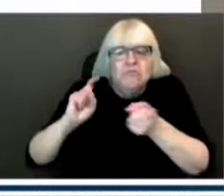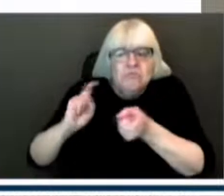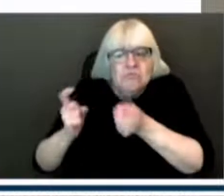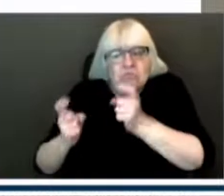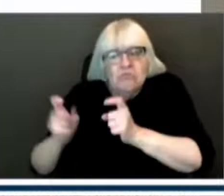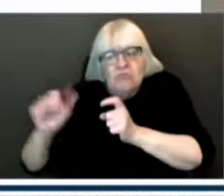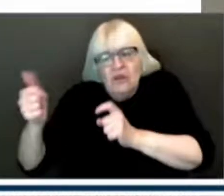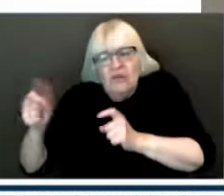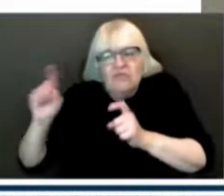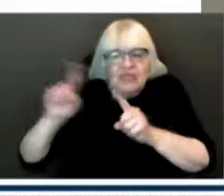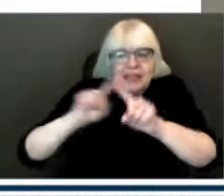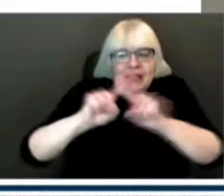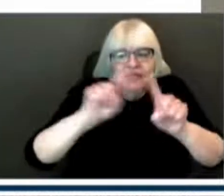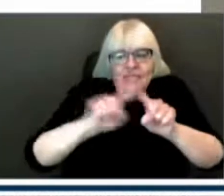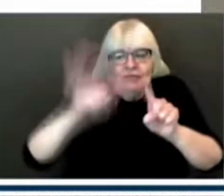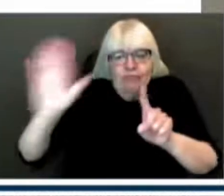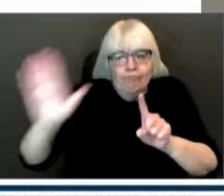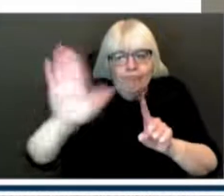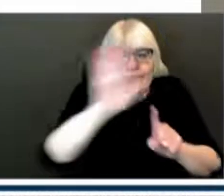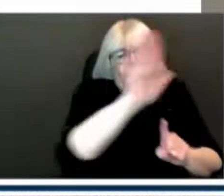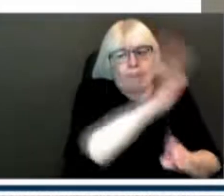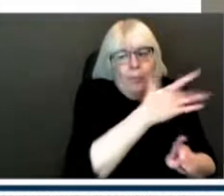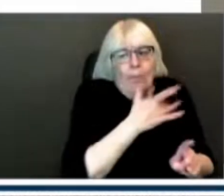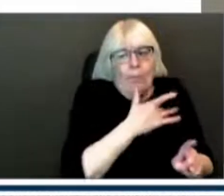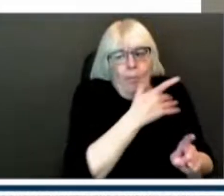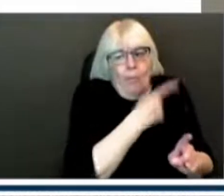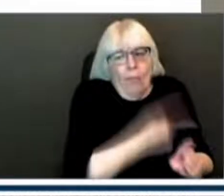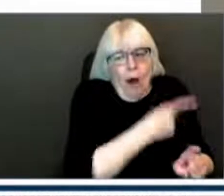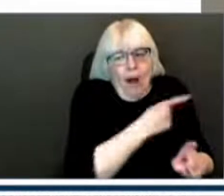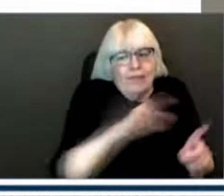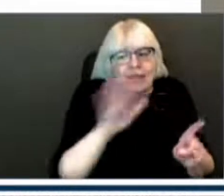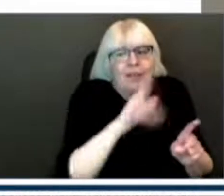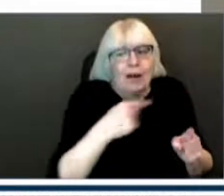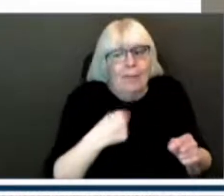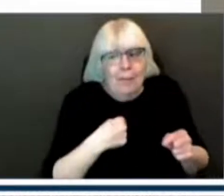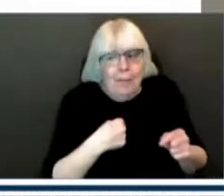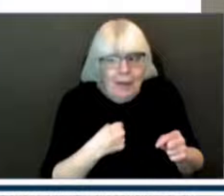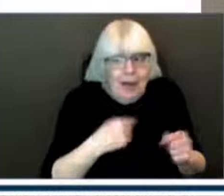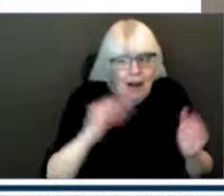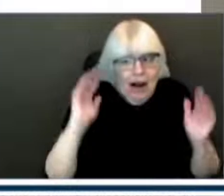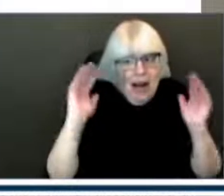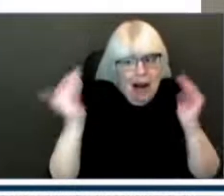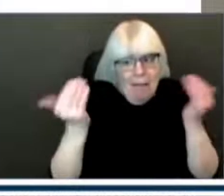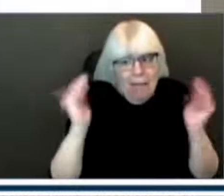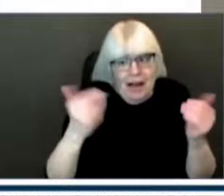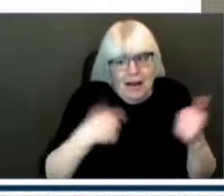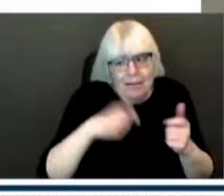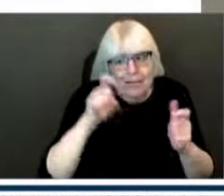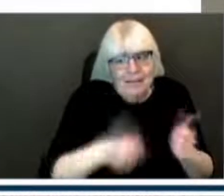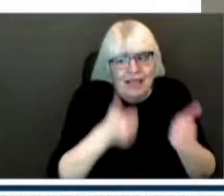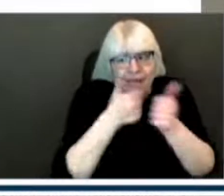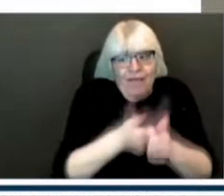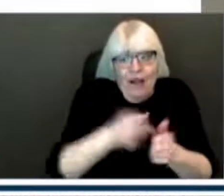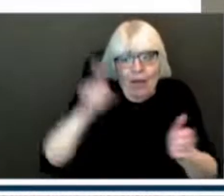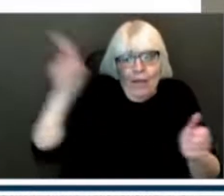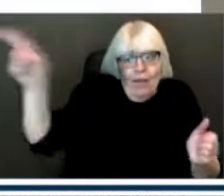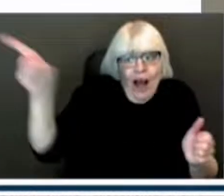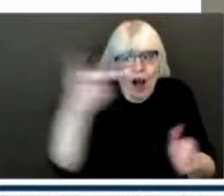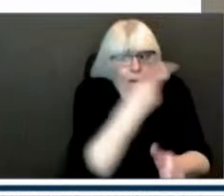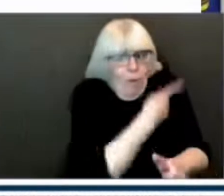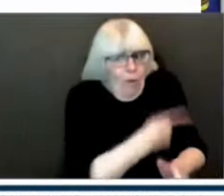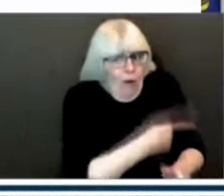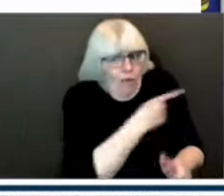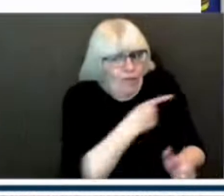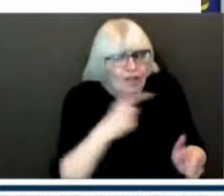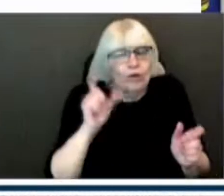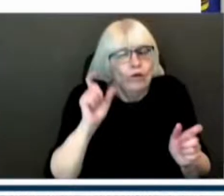making. We've never compared ourselves and said, well, we have to follow another province. We've always done what's right here in Nova Scotia. Go